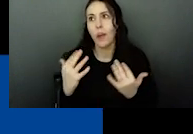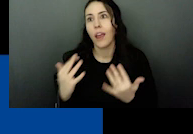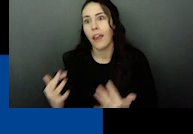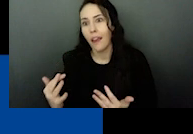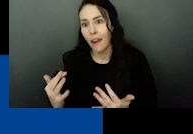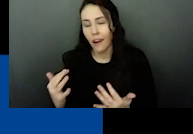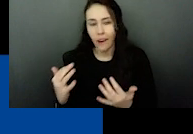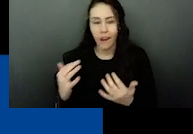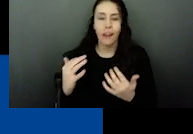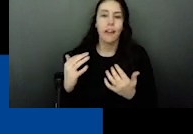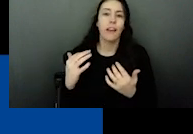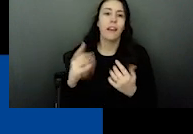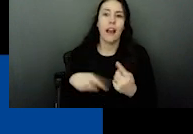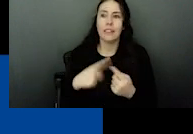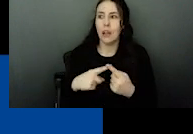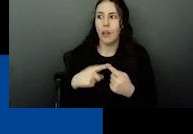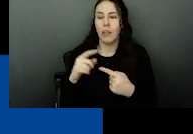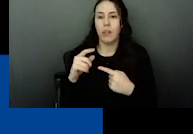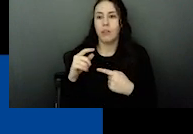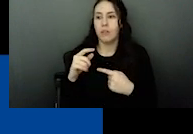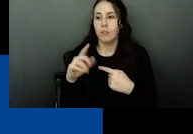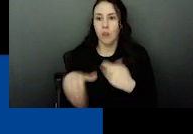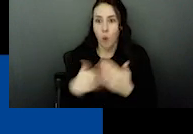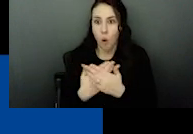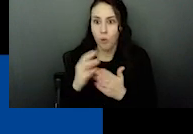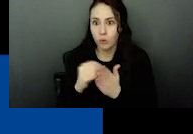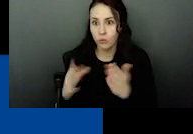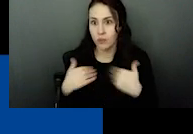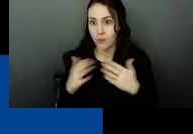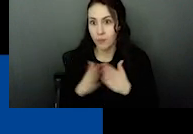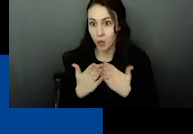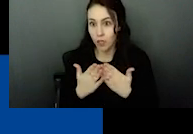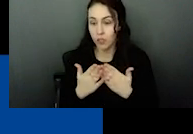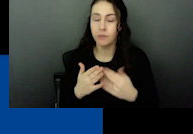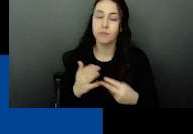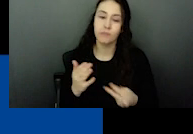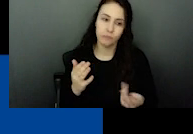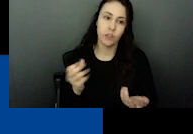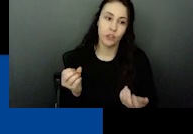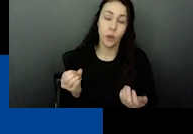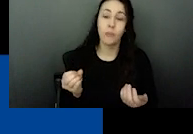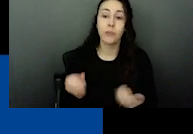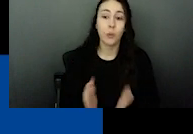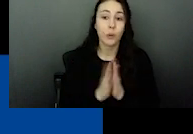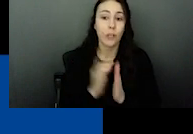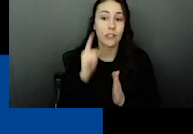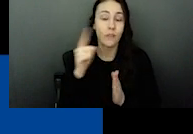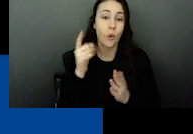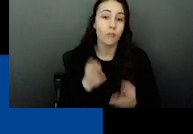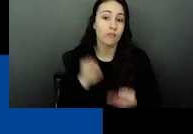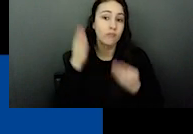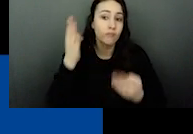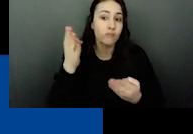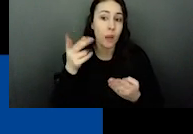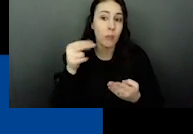most students have the book or the other materials that I might request. So there is the request for proposals open until February 22nd. And if you look